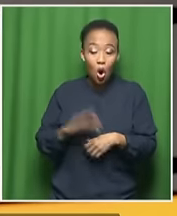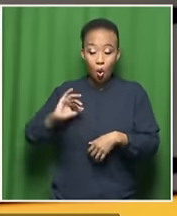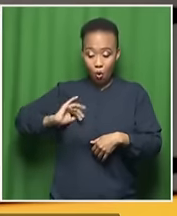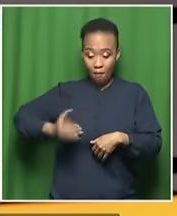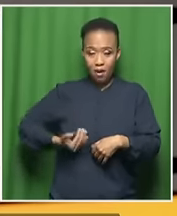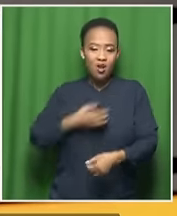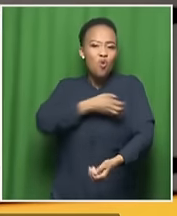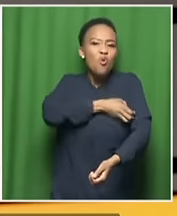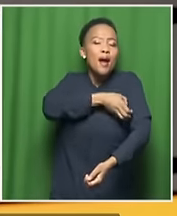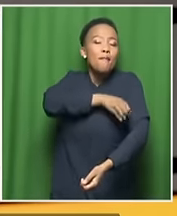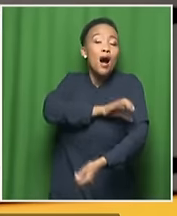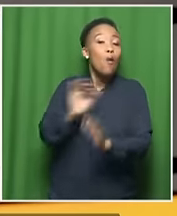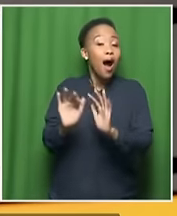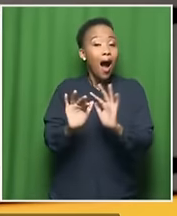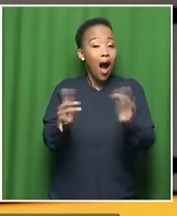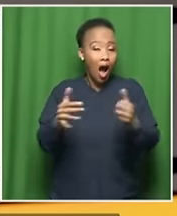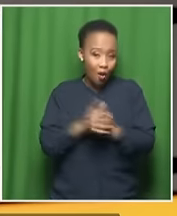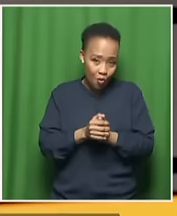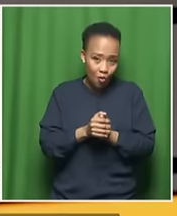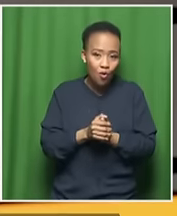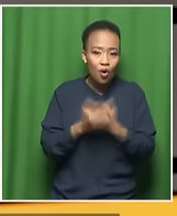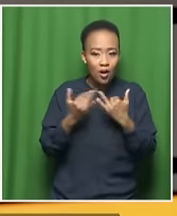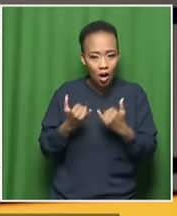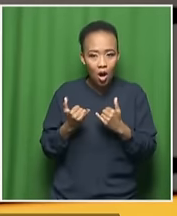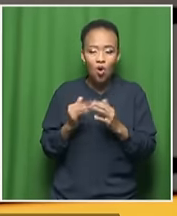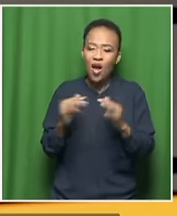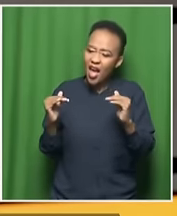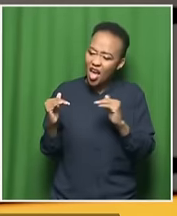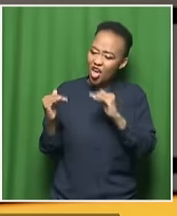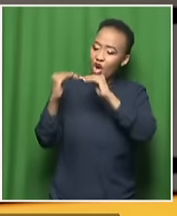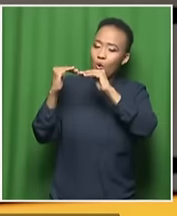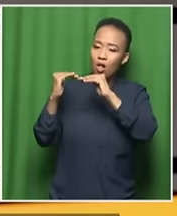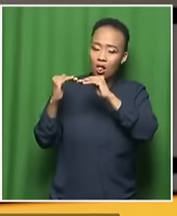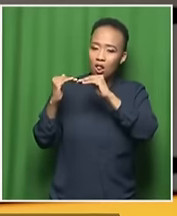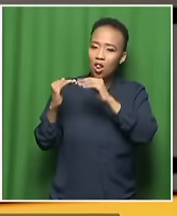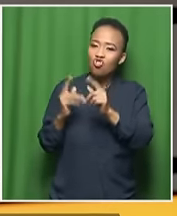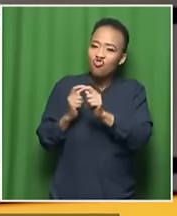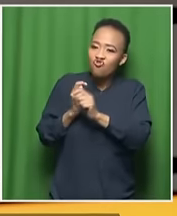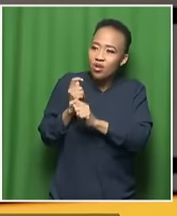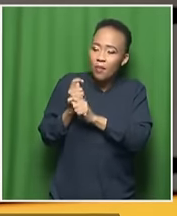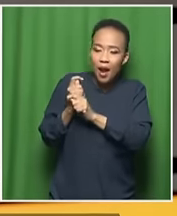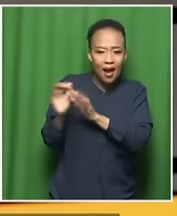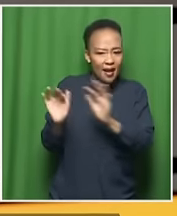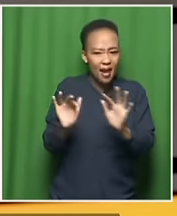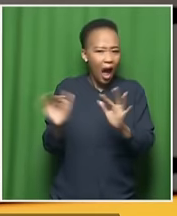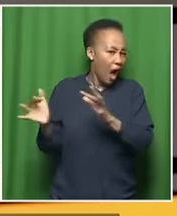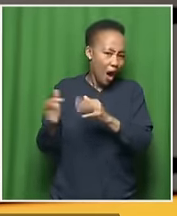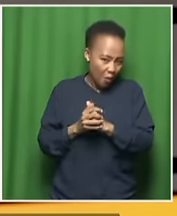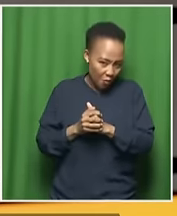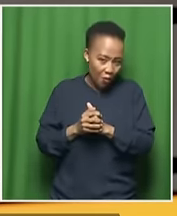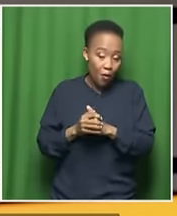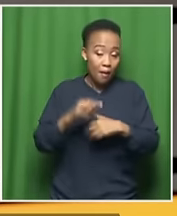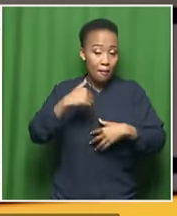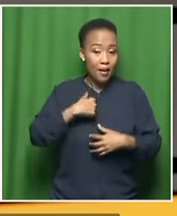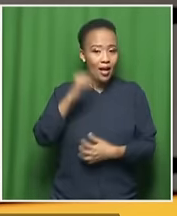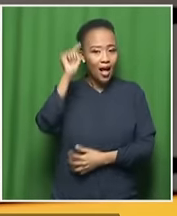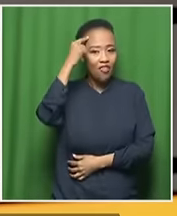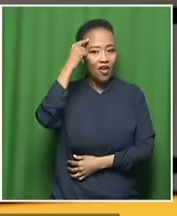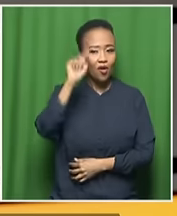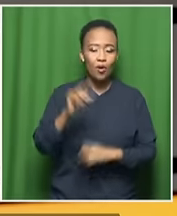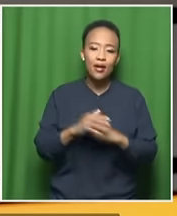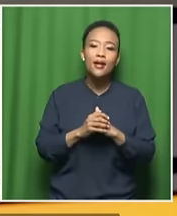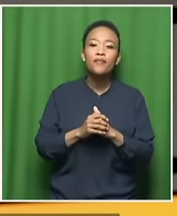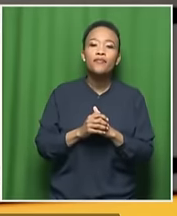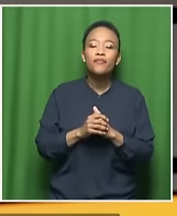You empower them, and what is equal treatment with women? On merit, because I think it is